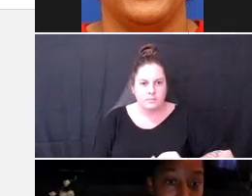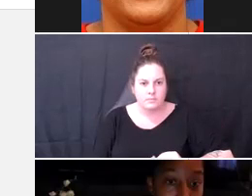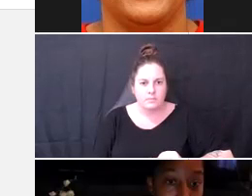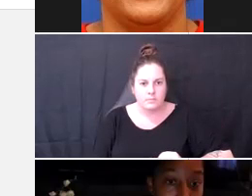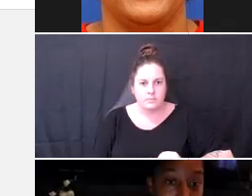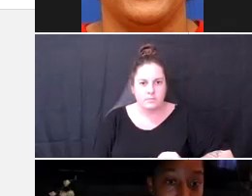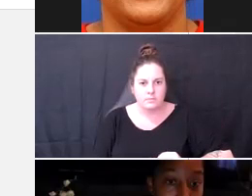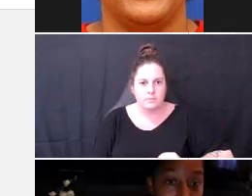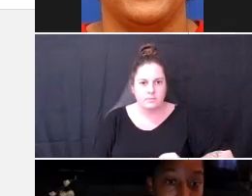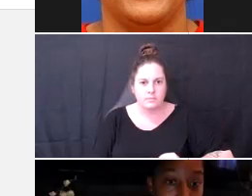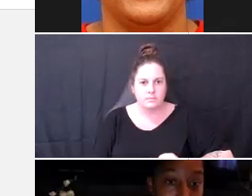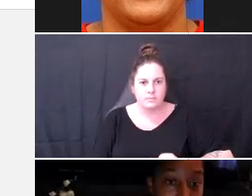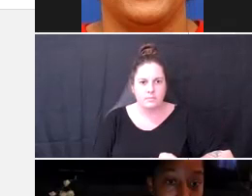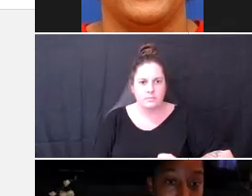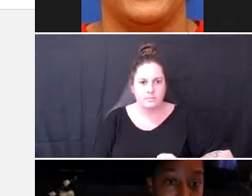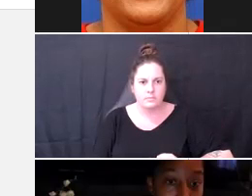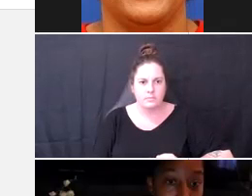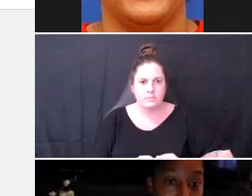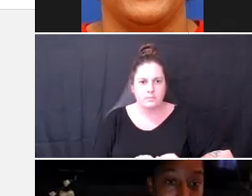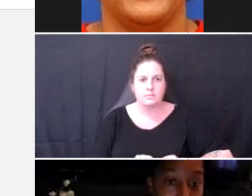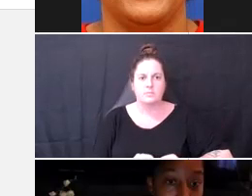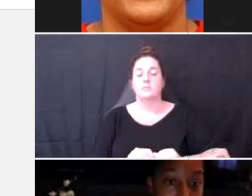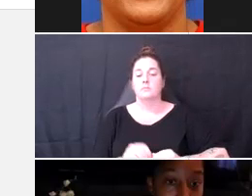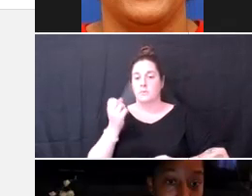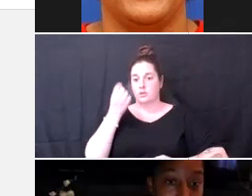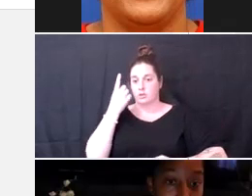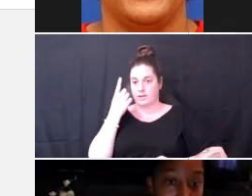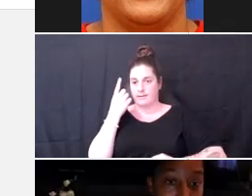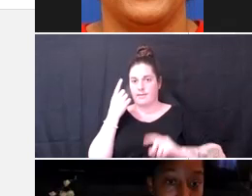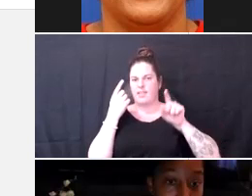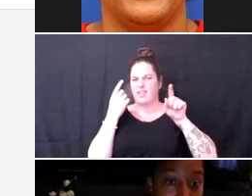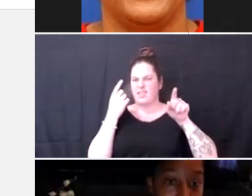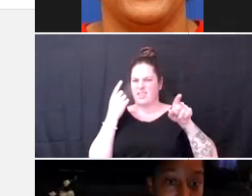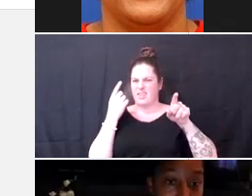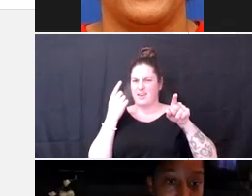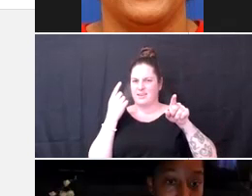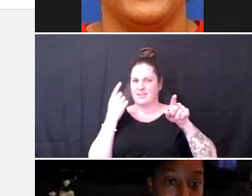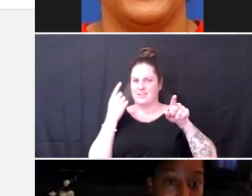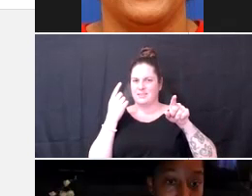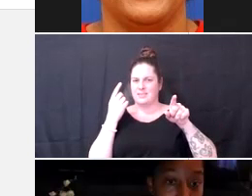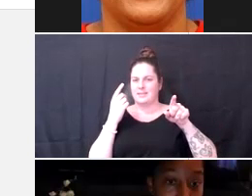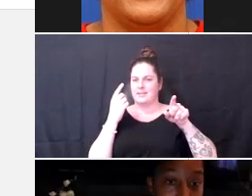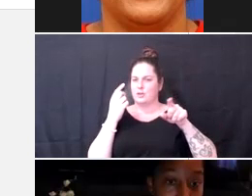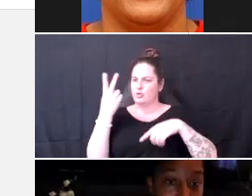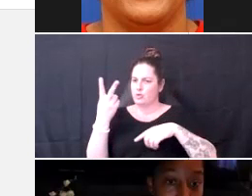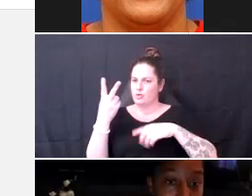Instantaneous velocity and speed. Now, this is a very interesting, these are two very interesting